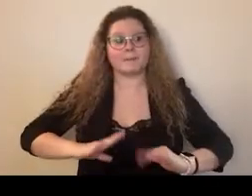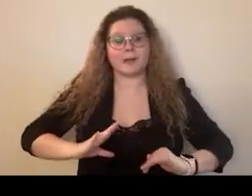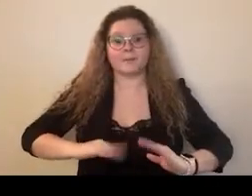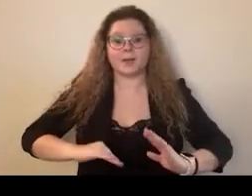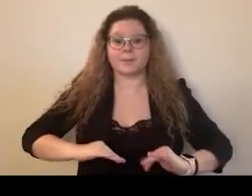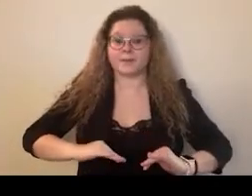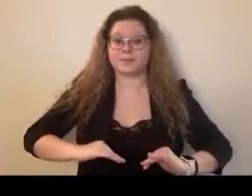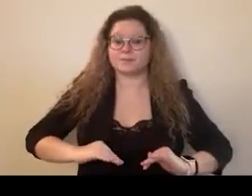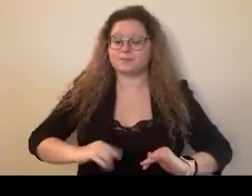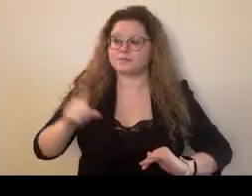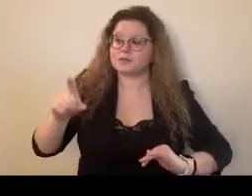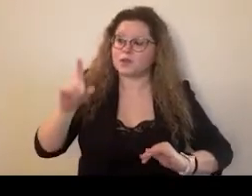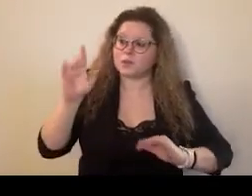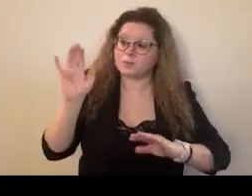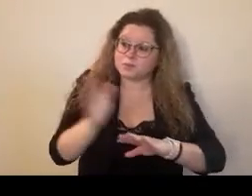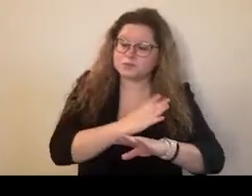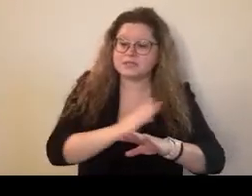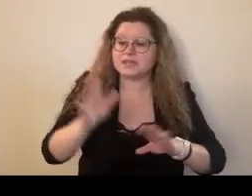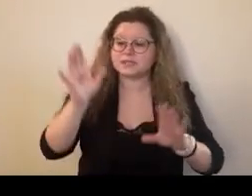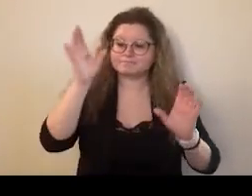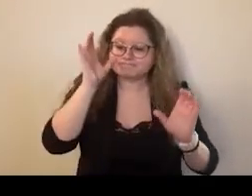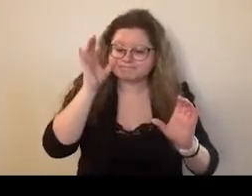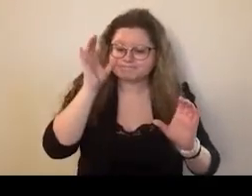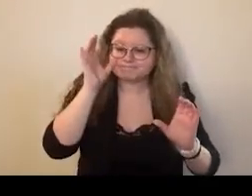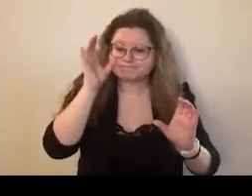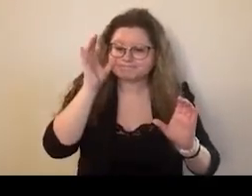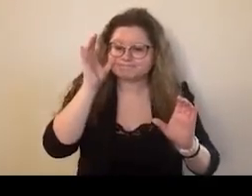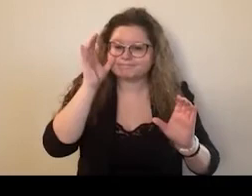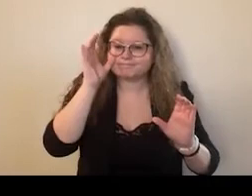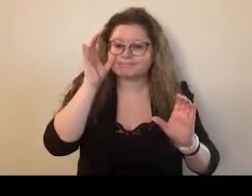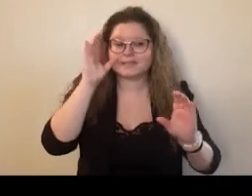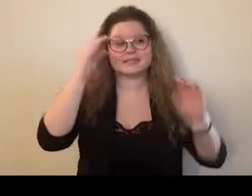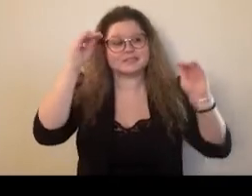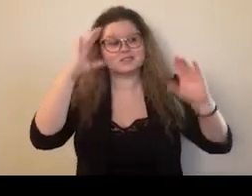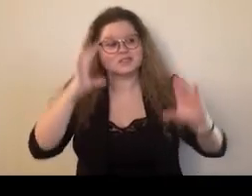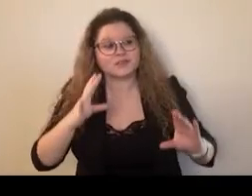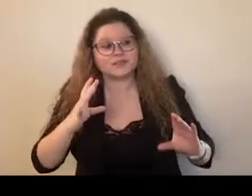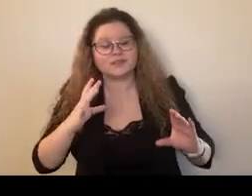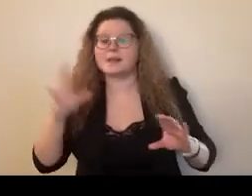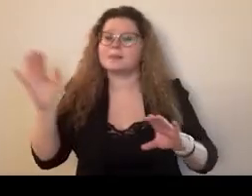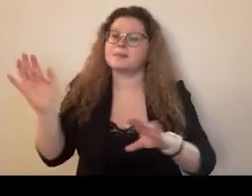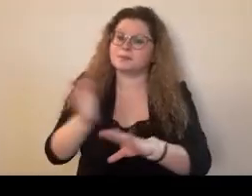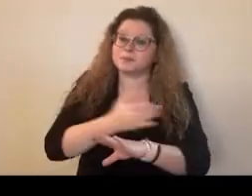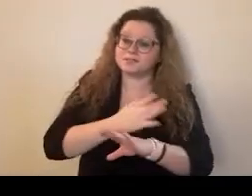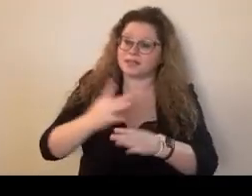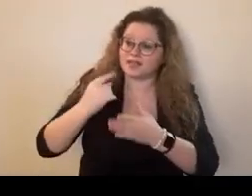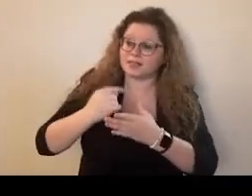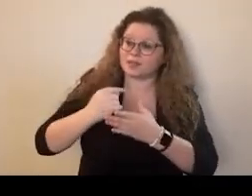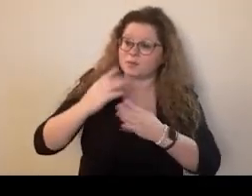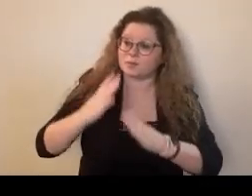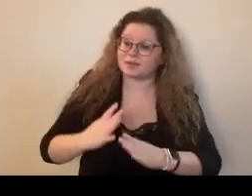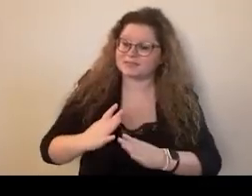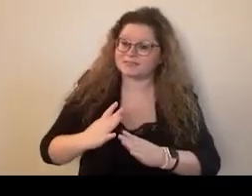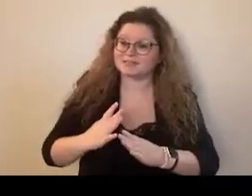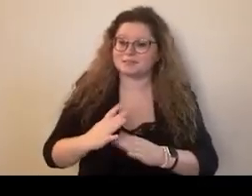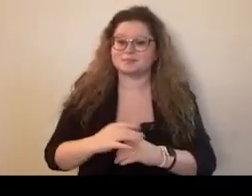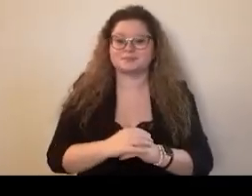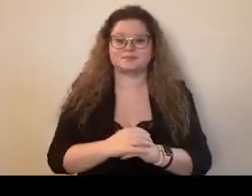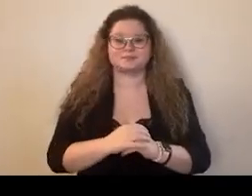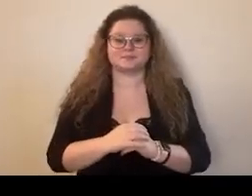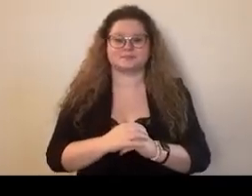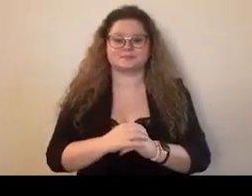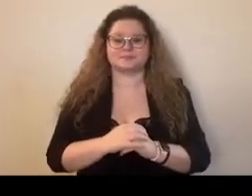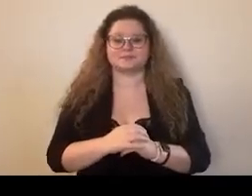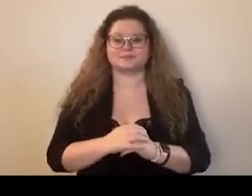to the music, to the direction of the music staff and the music therapists who were helping everybody enjoy the day.